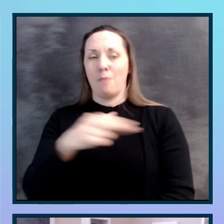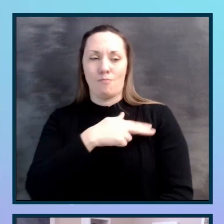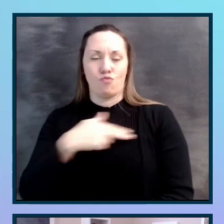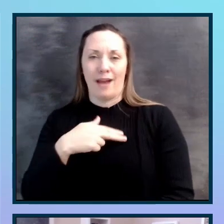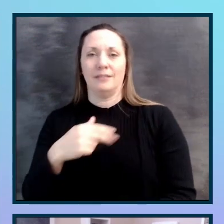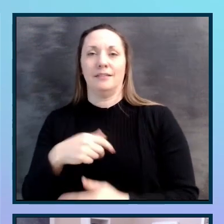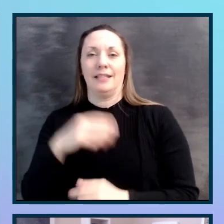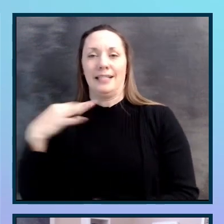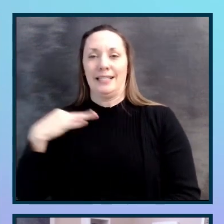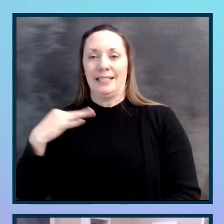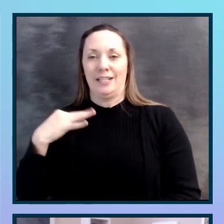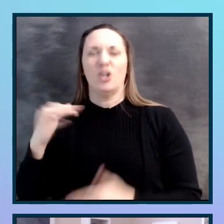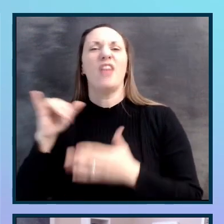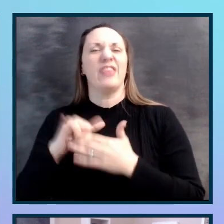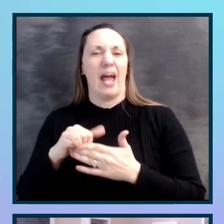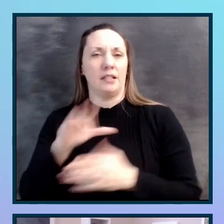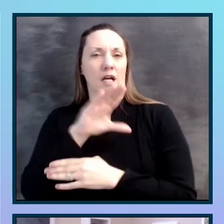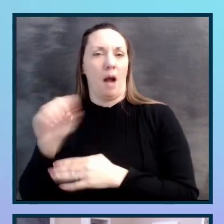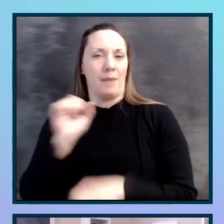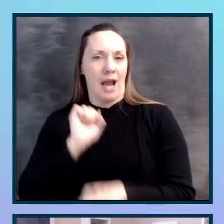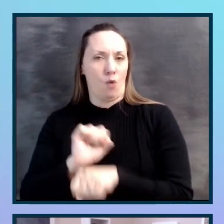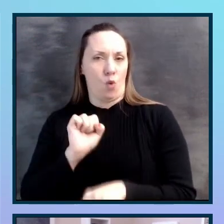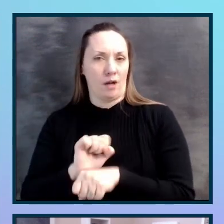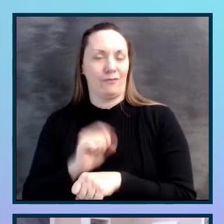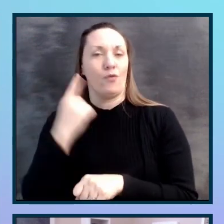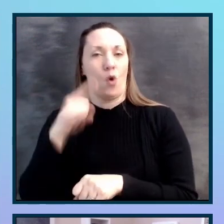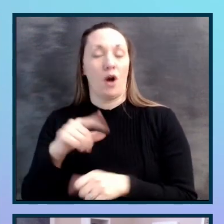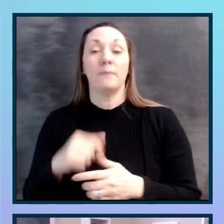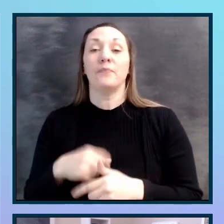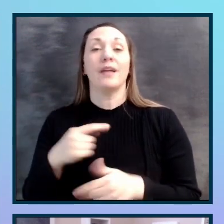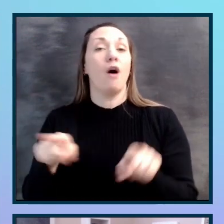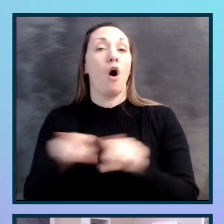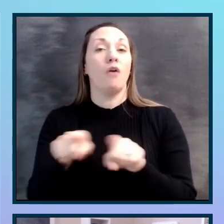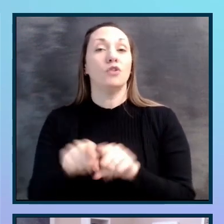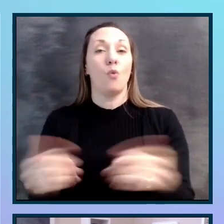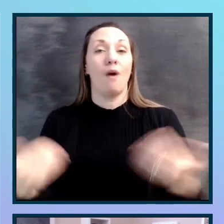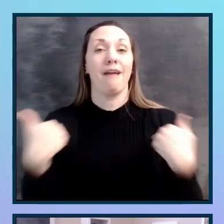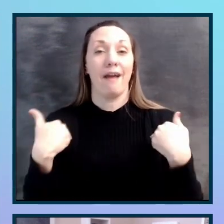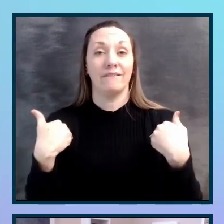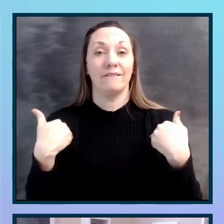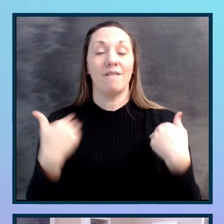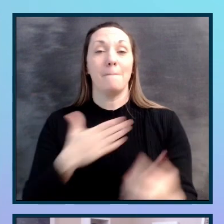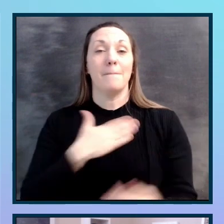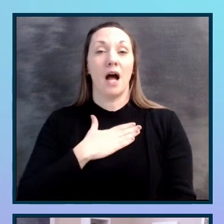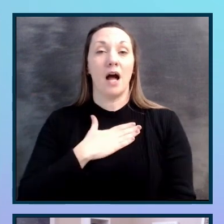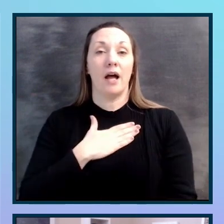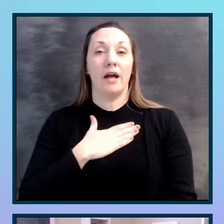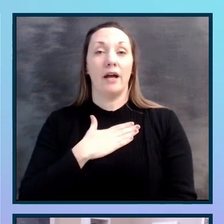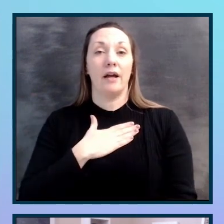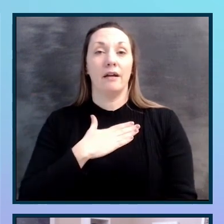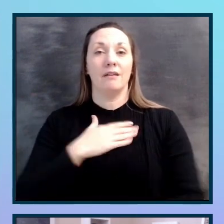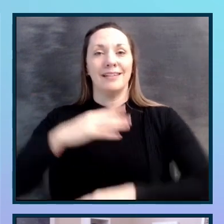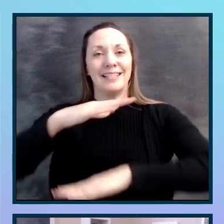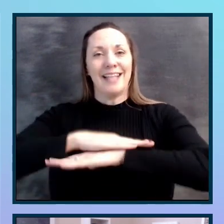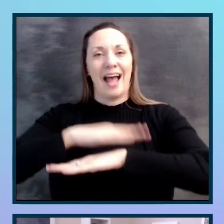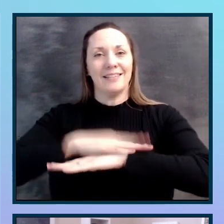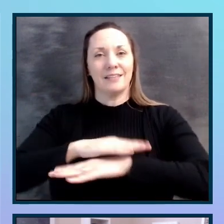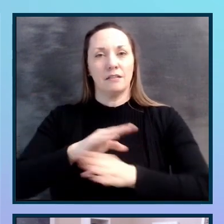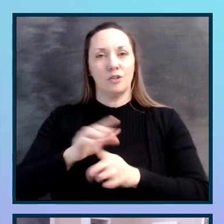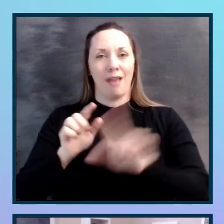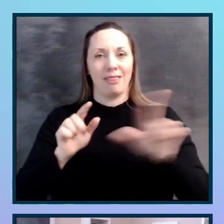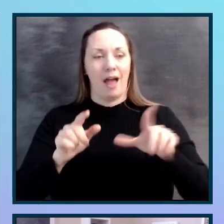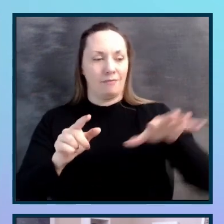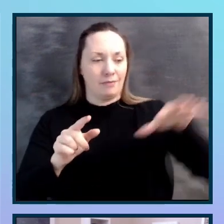being the company that I work for. And I've also got my desk kind of to my left with